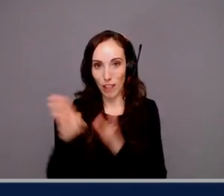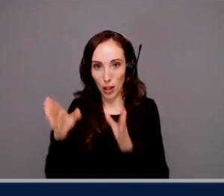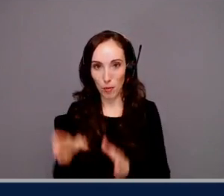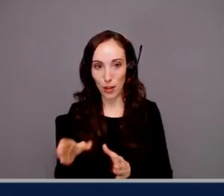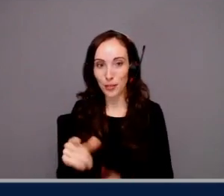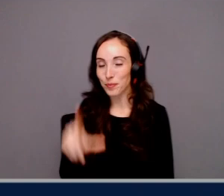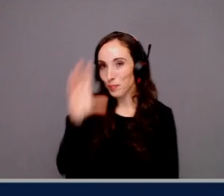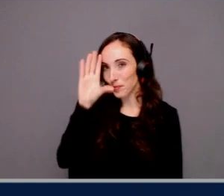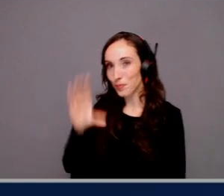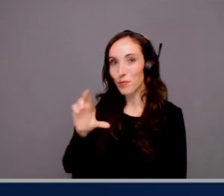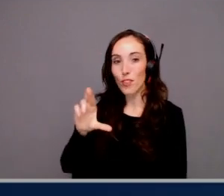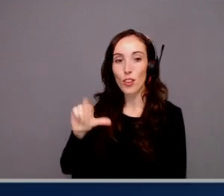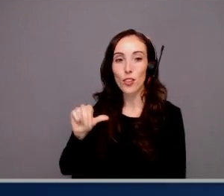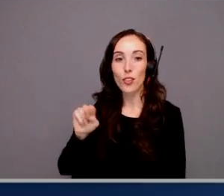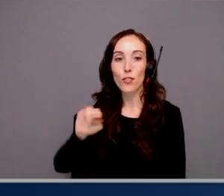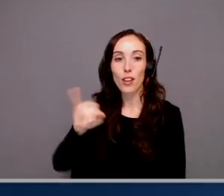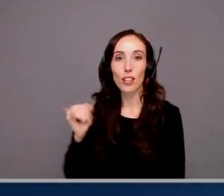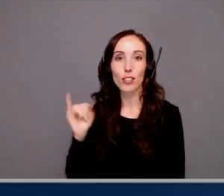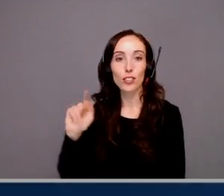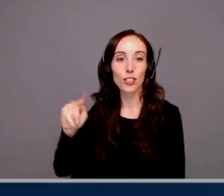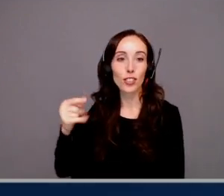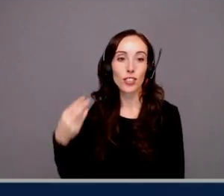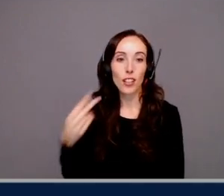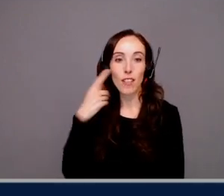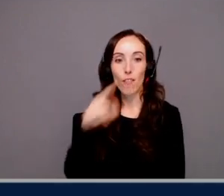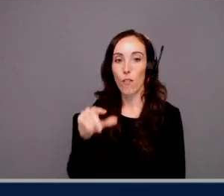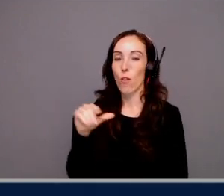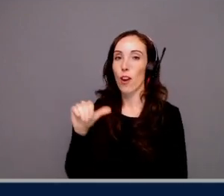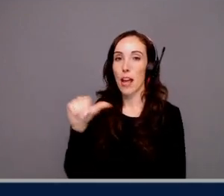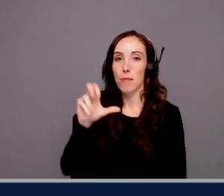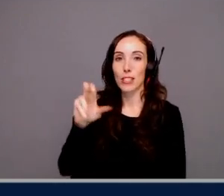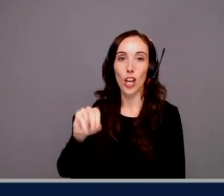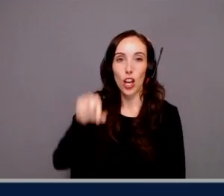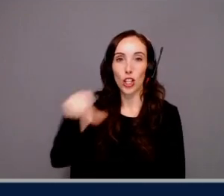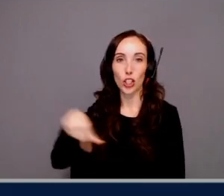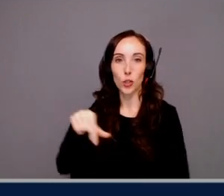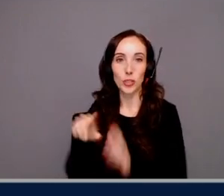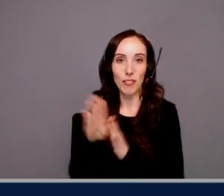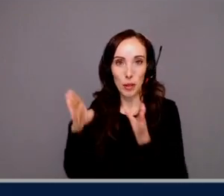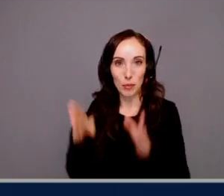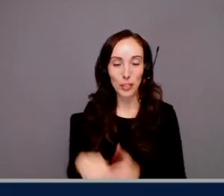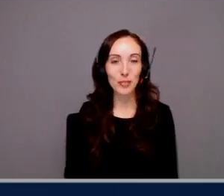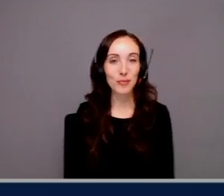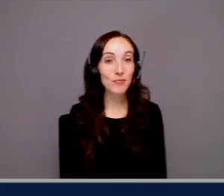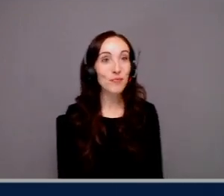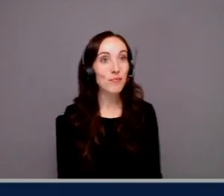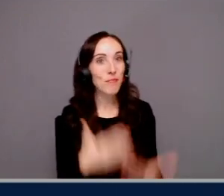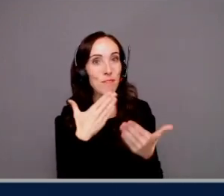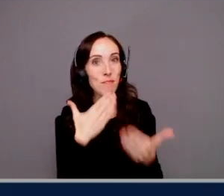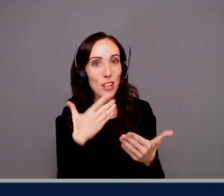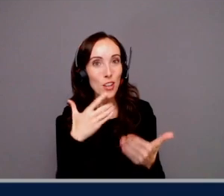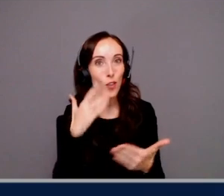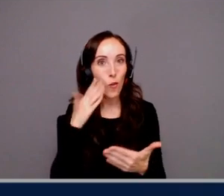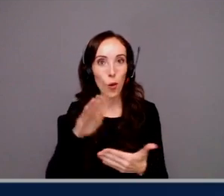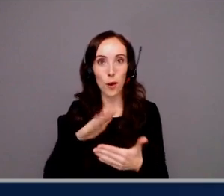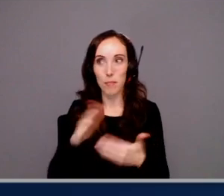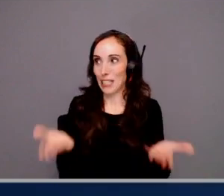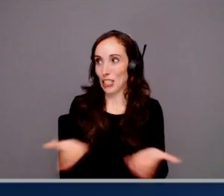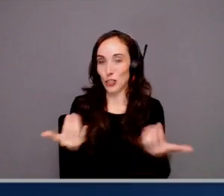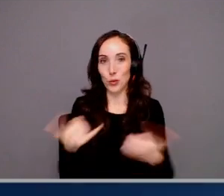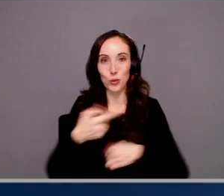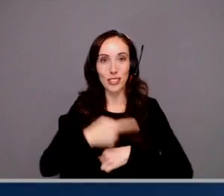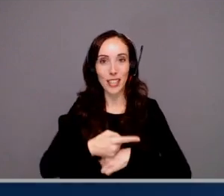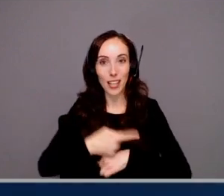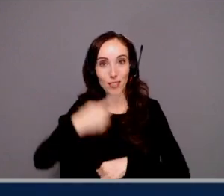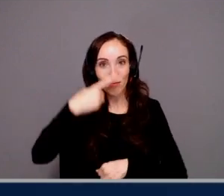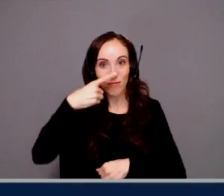manager for code review in Q Developer. Wonderful. Well, thank you both so much for being here with us today. Would you mind letting everyone know who's here